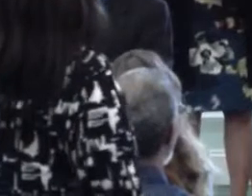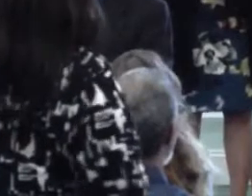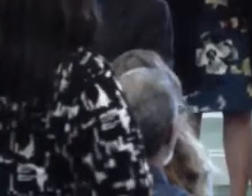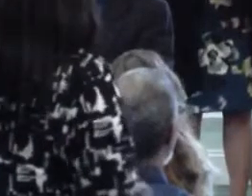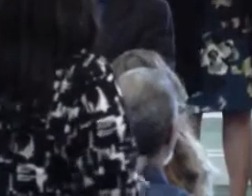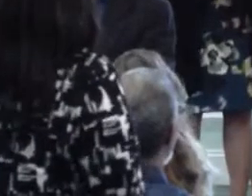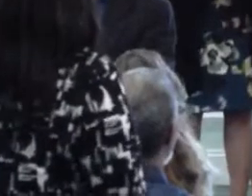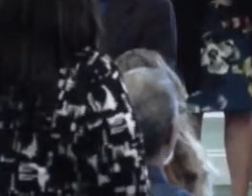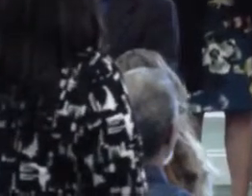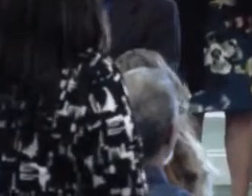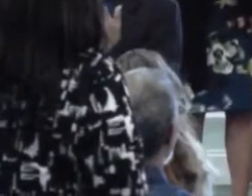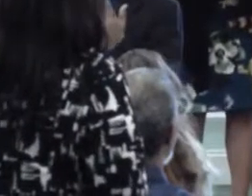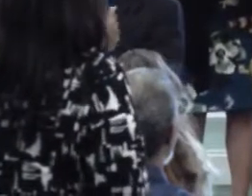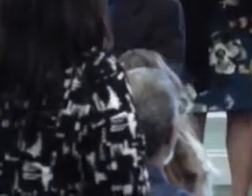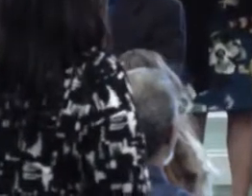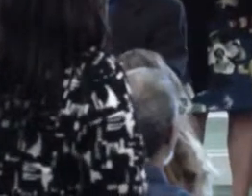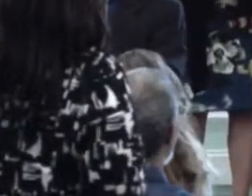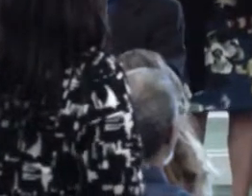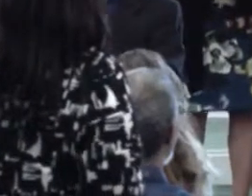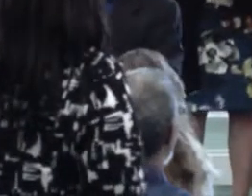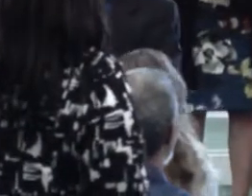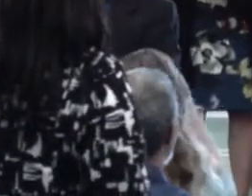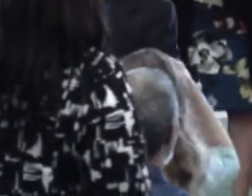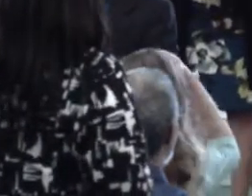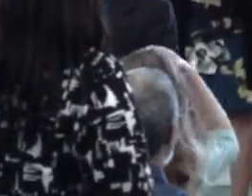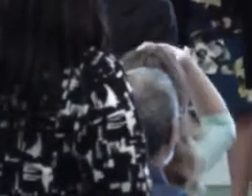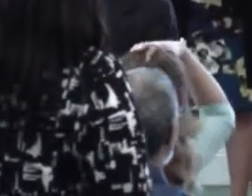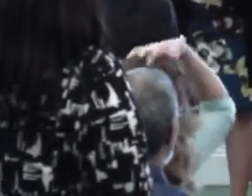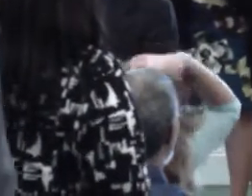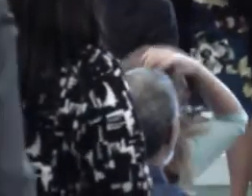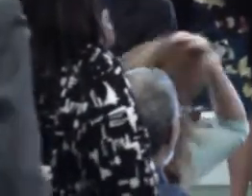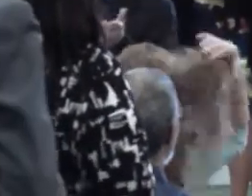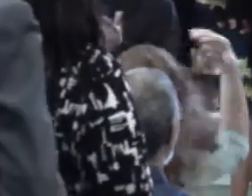follow along in your hymns, it's hymn 306, Draw Me Nearer, Lord, to Thee.